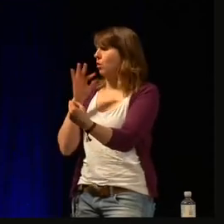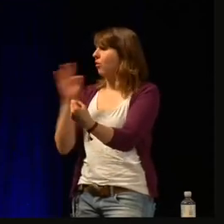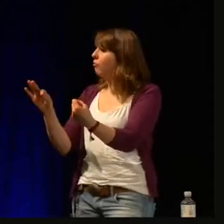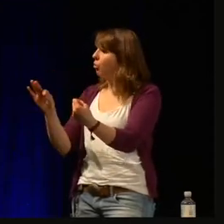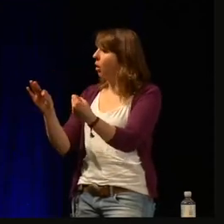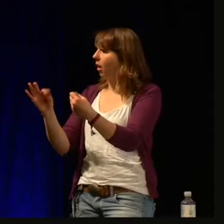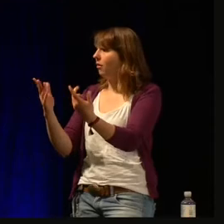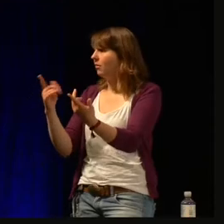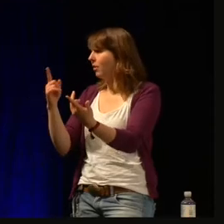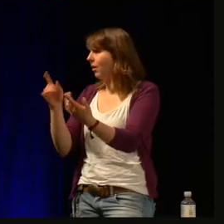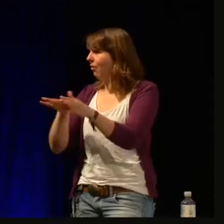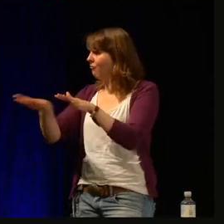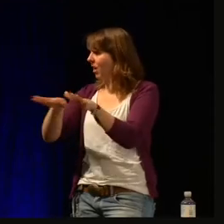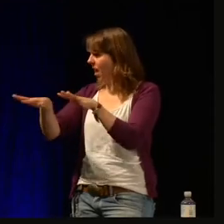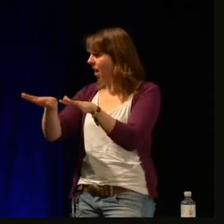milestones